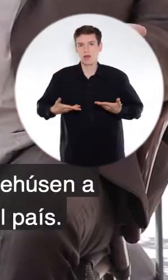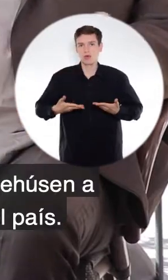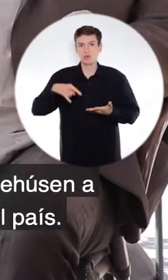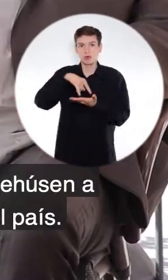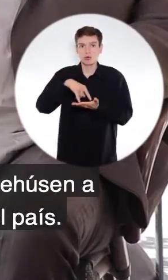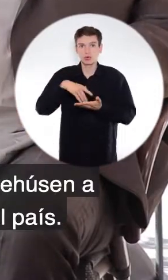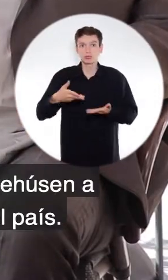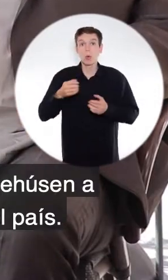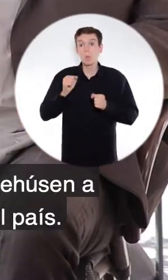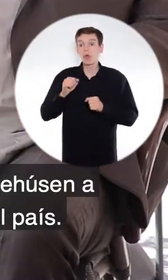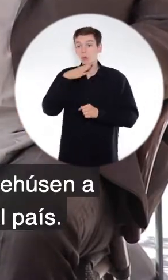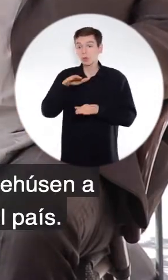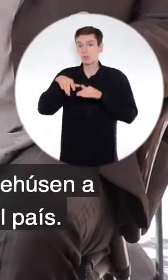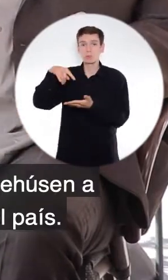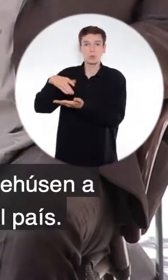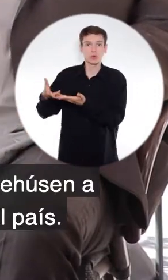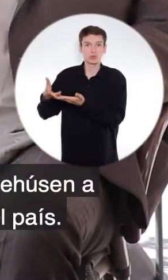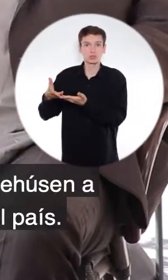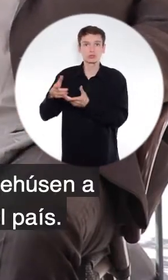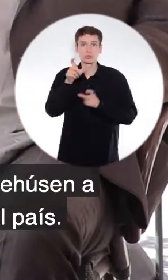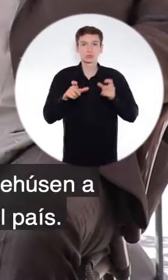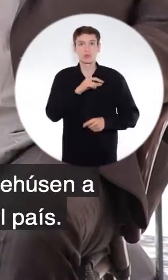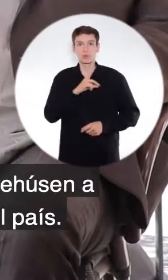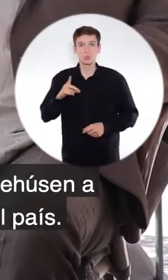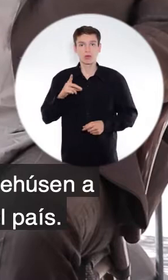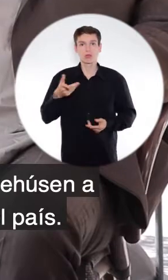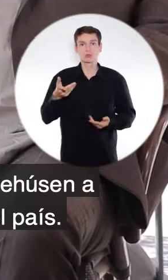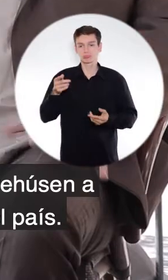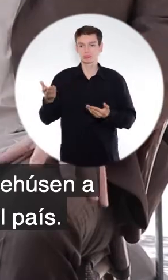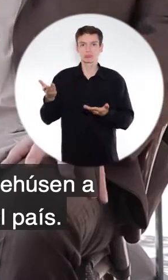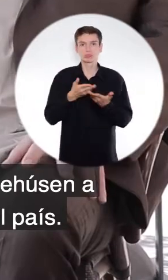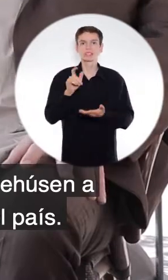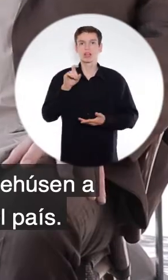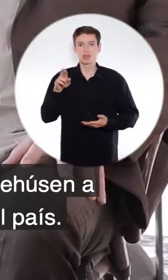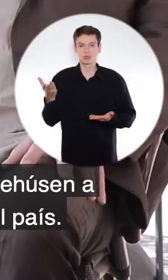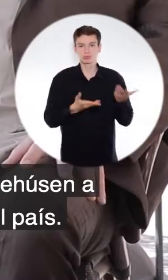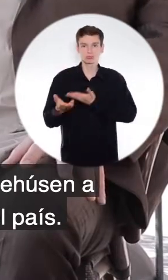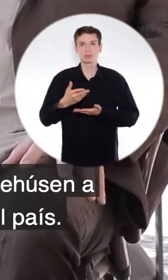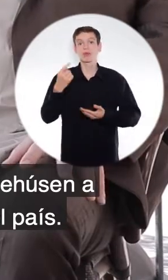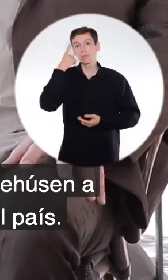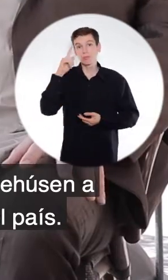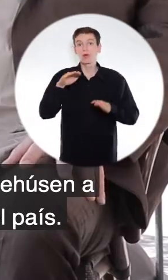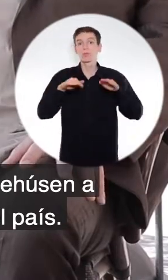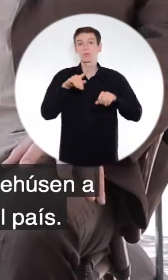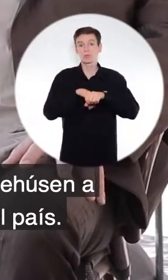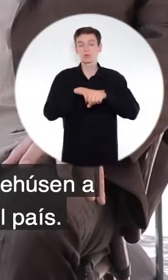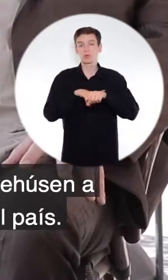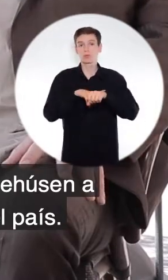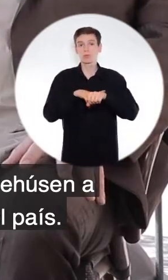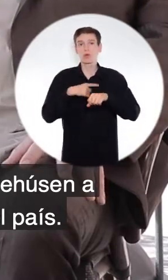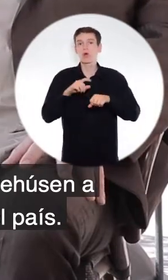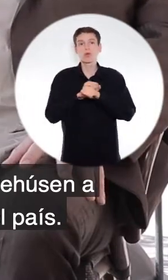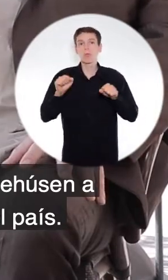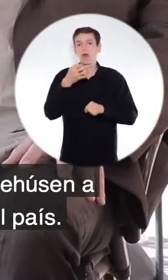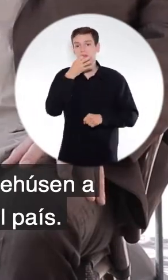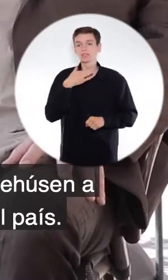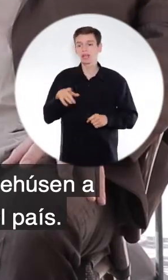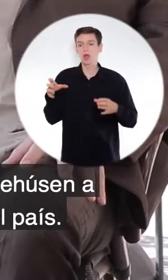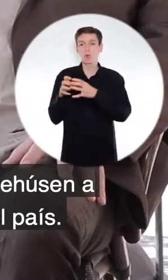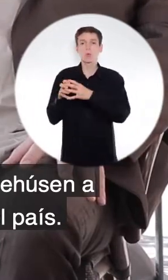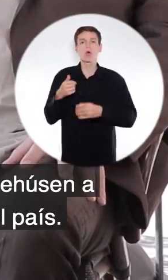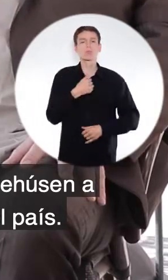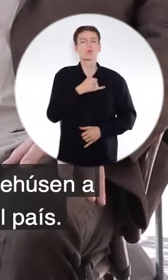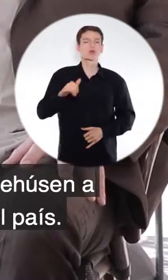can't allow groups to hold out and to refuse to participate in the process as a way of derailing what the